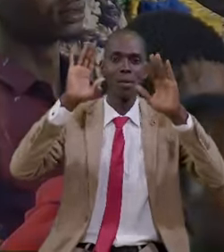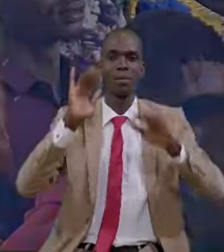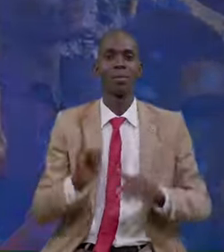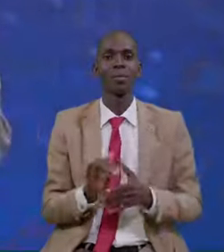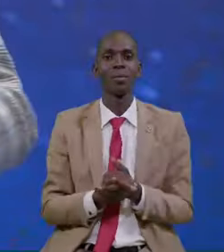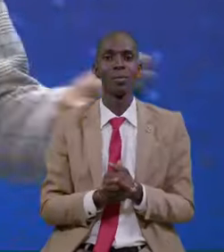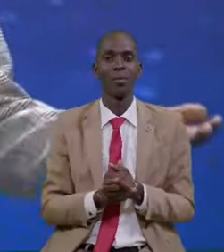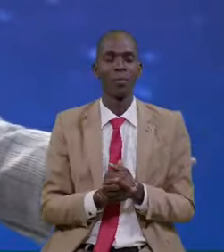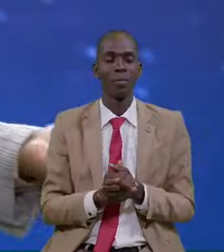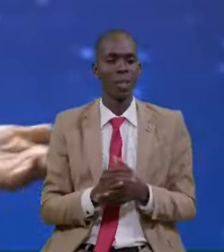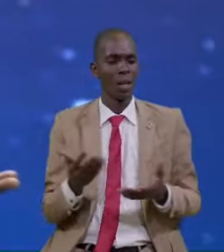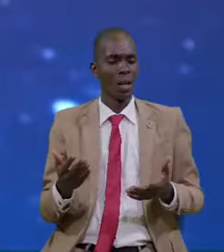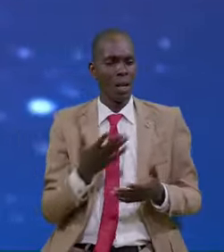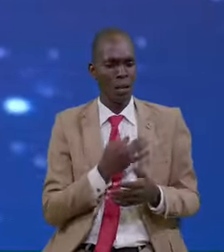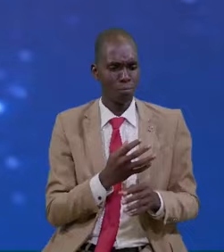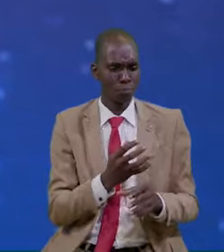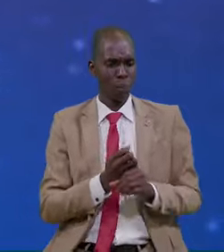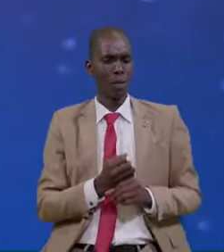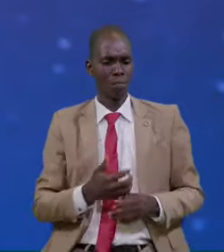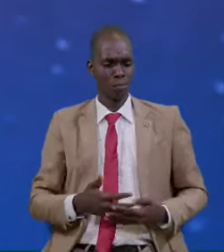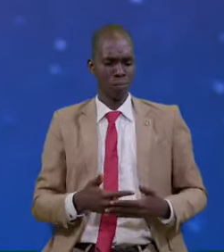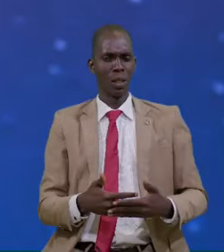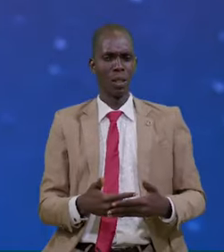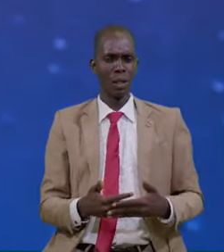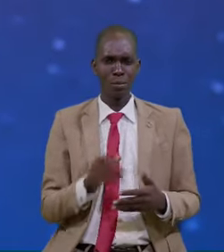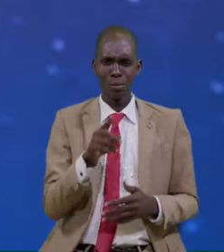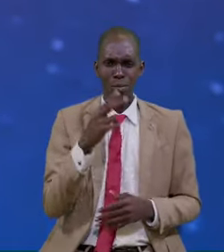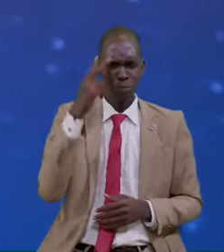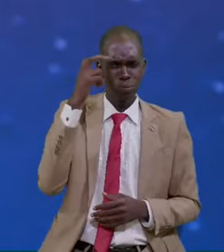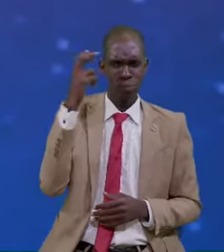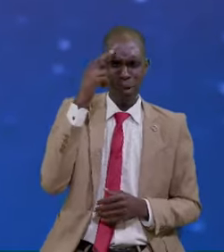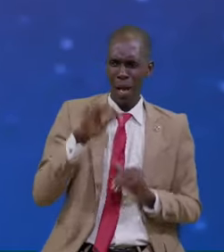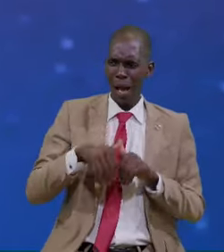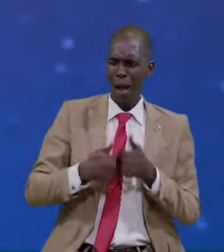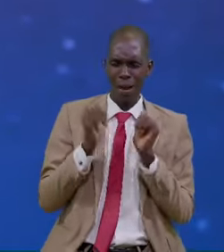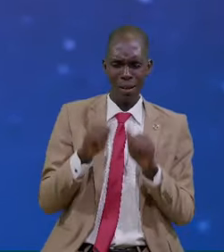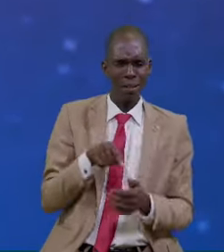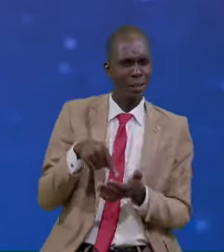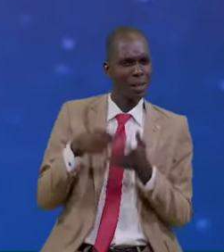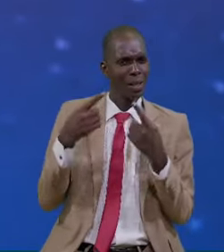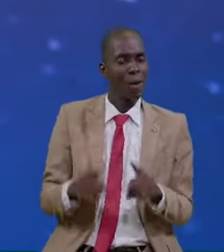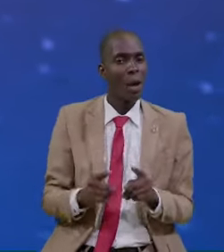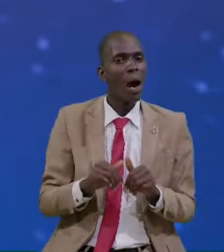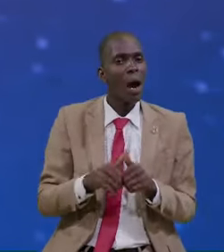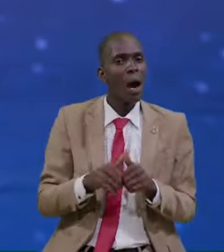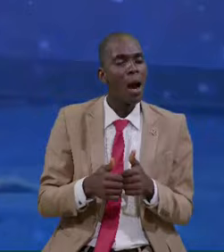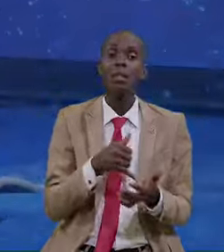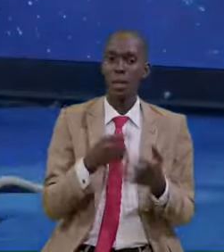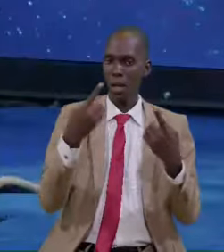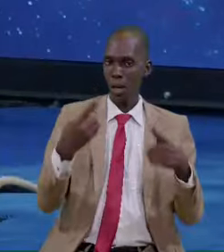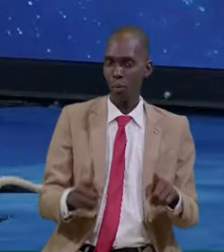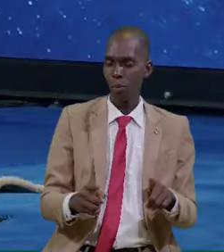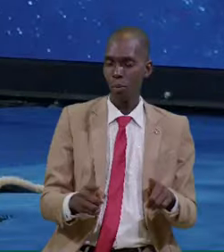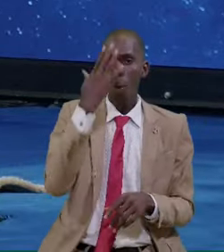she conceived. She was wondering, how can this happen? It happened because God